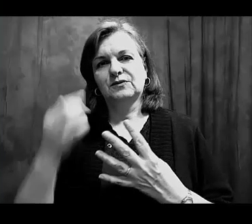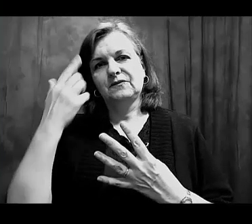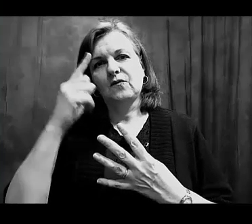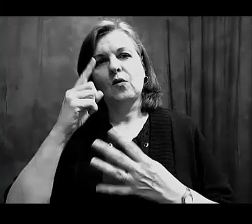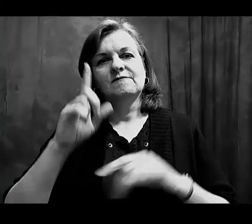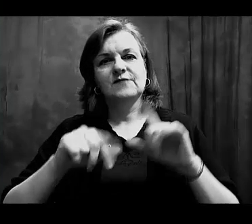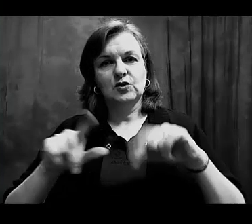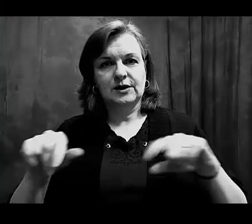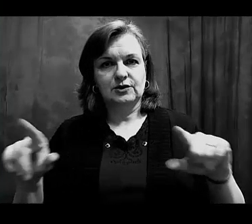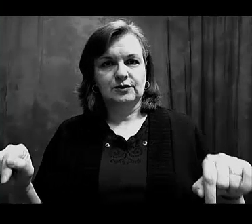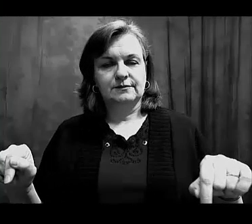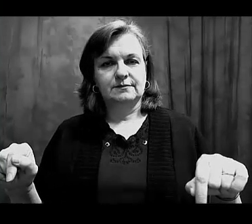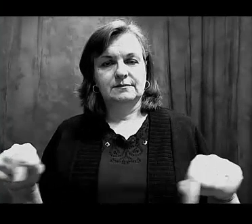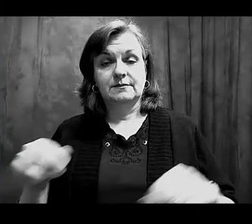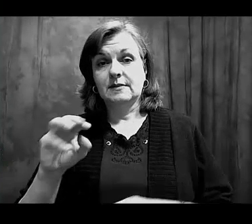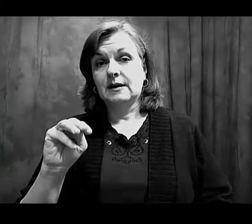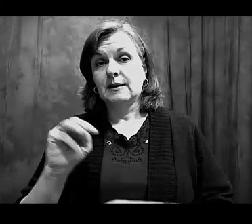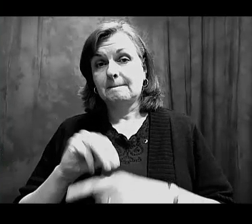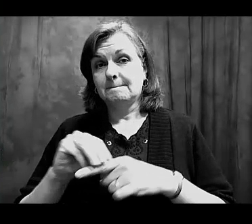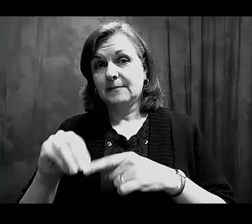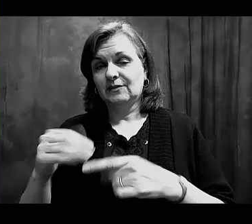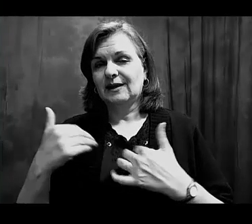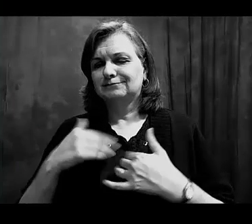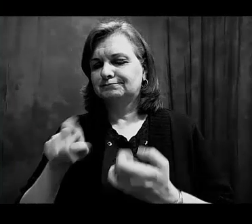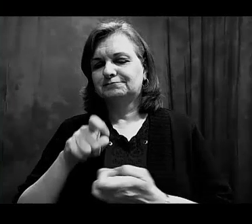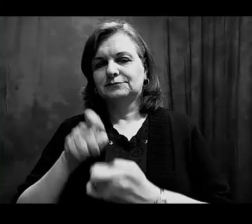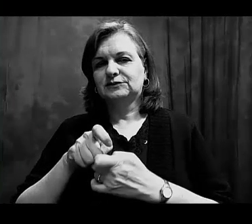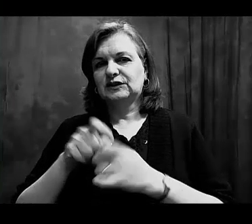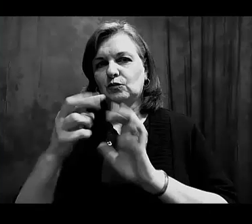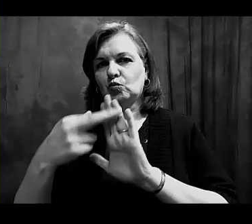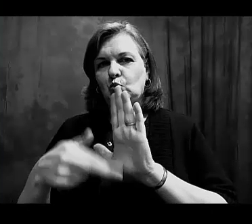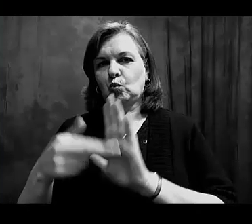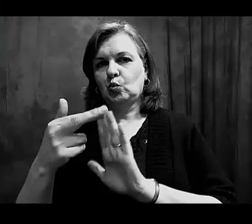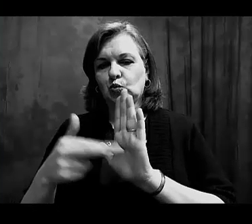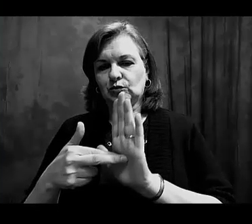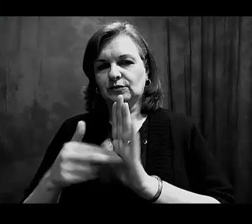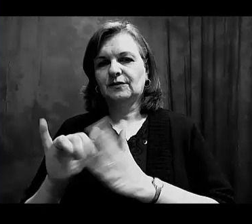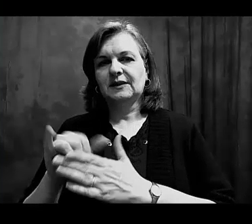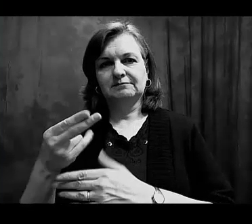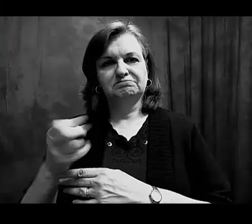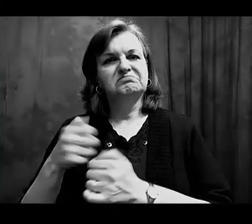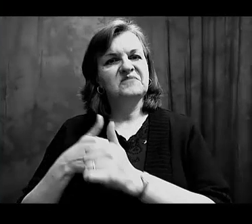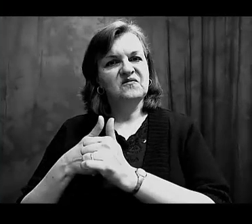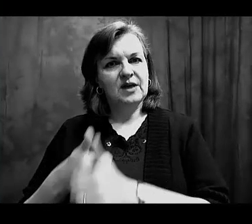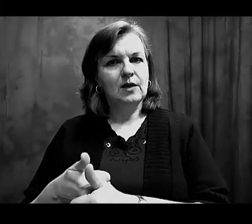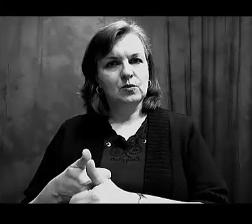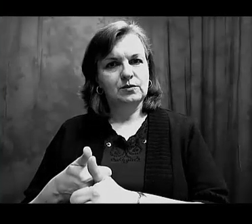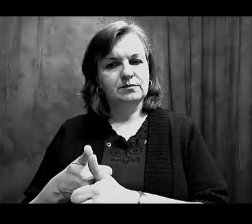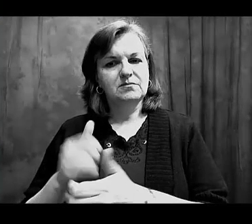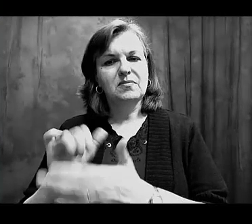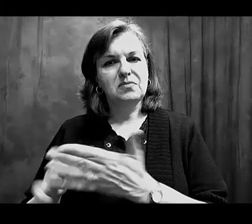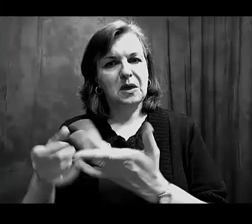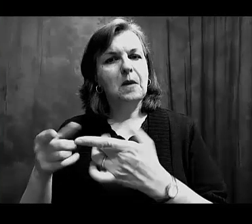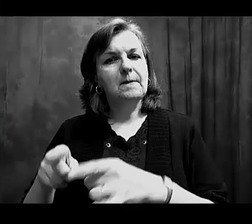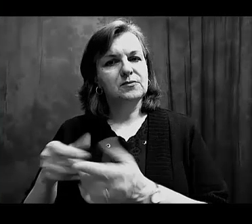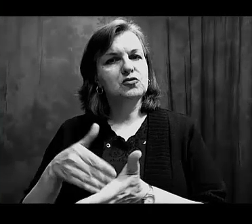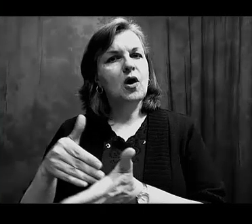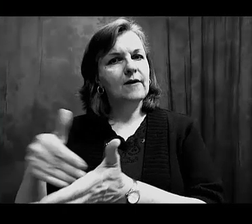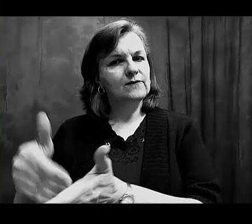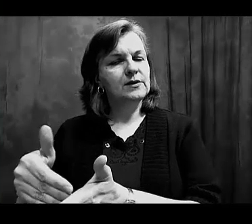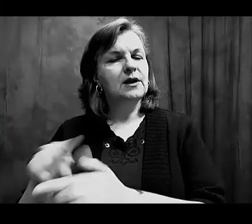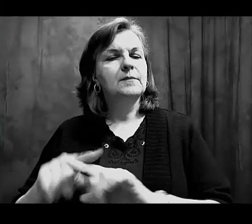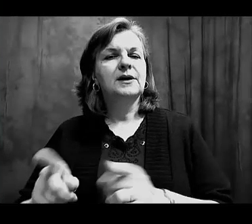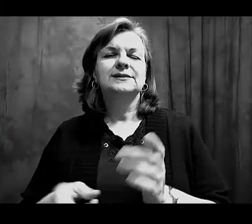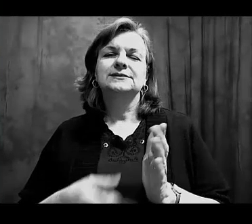There are certainly lots of options for Mendel to have what I would consider variations. So Mendel had